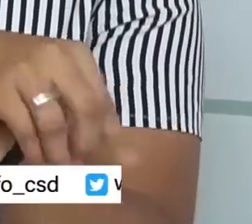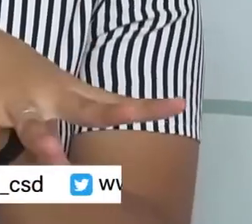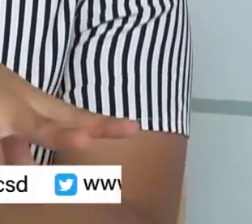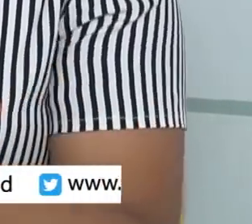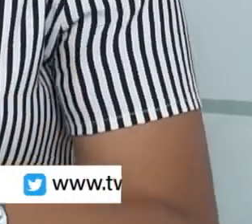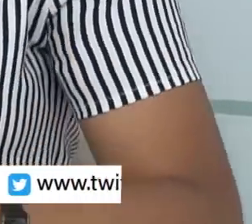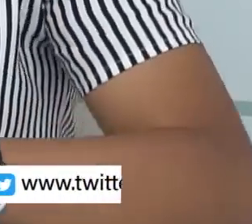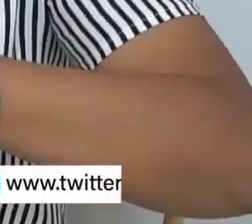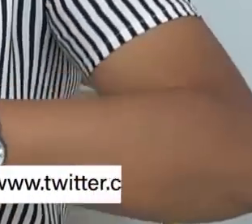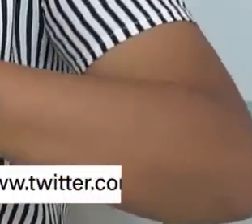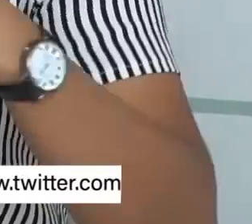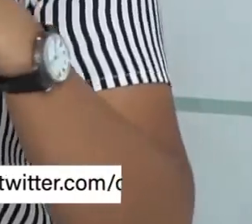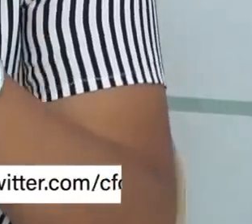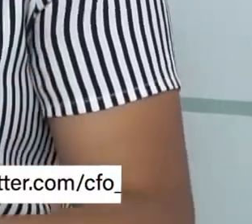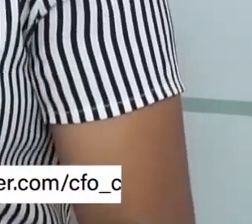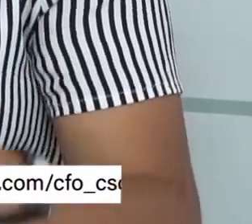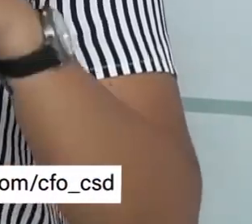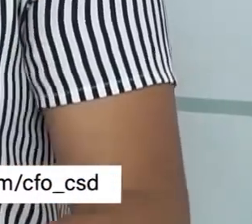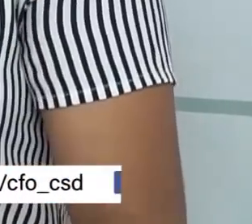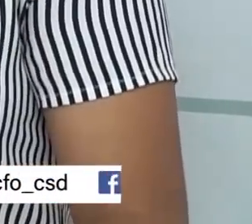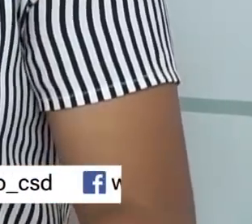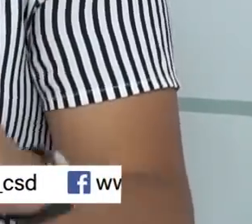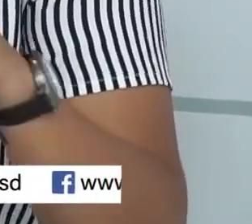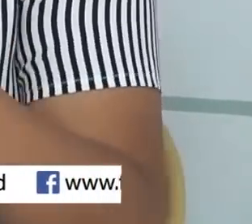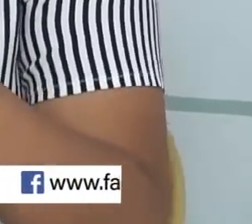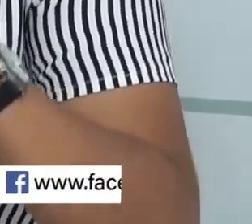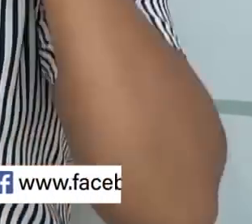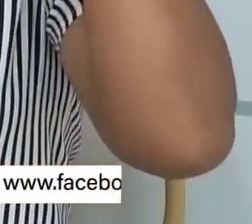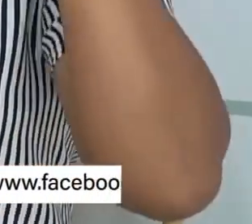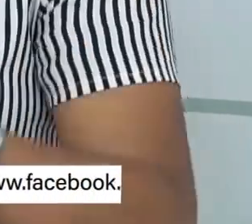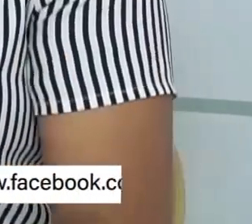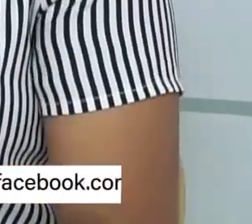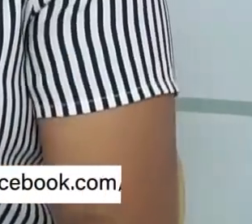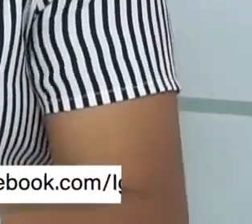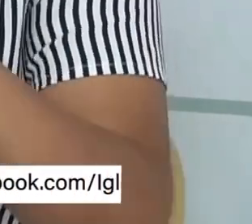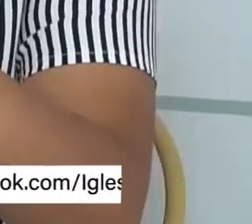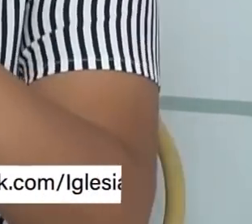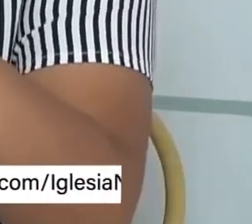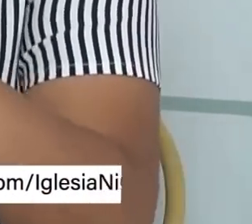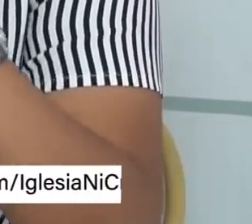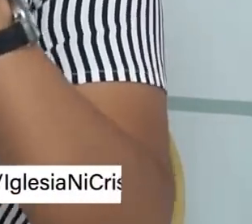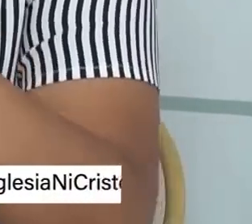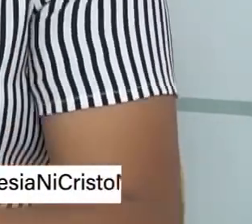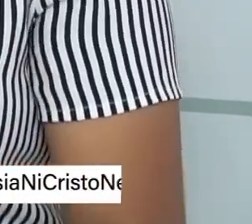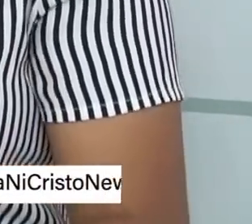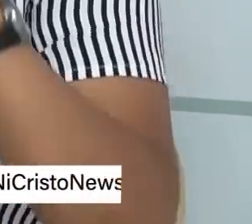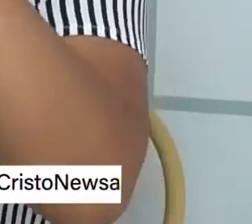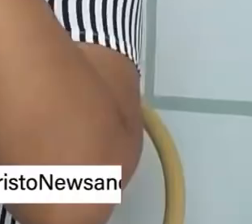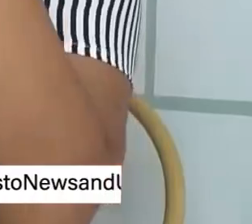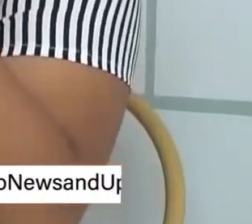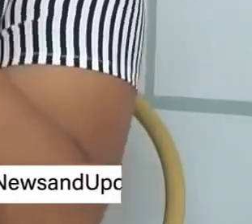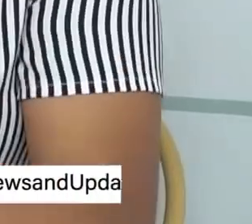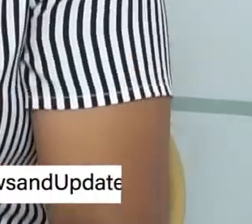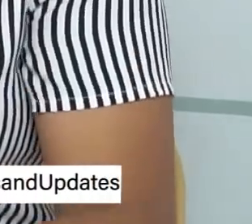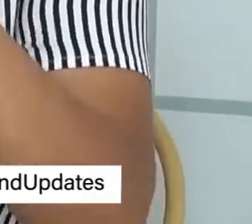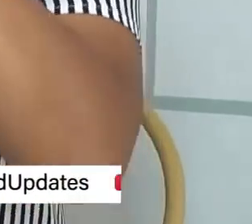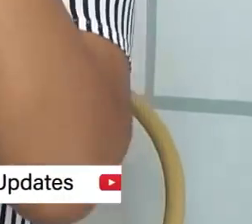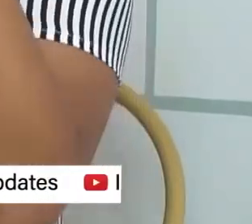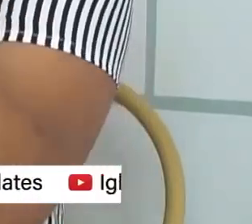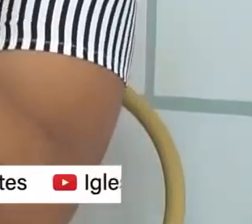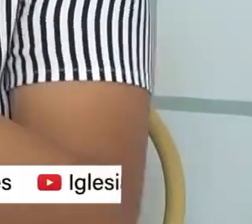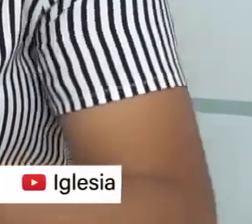being persecuted and vilified. It's hurtful to me, to deaf people, and sometimes to my family